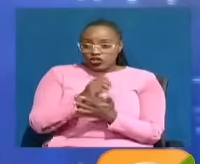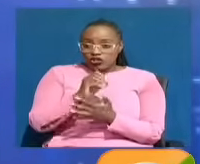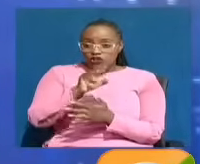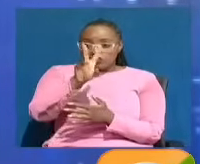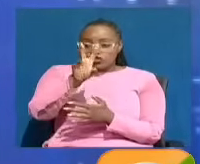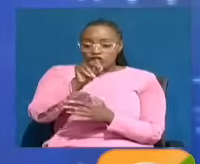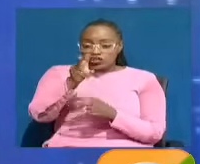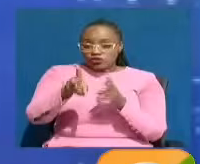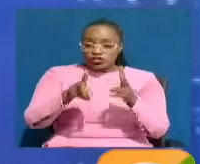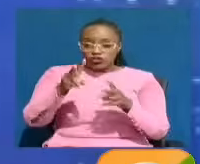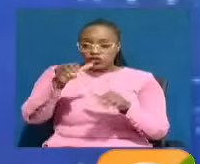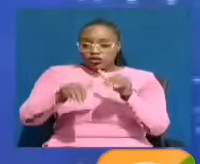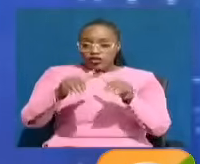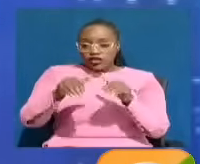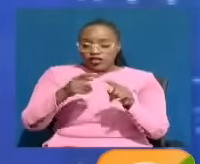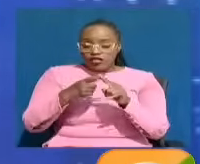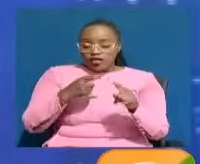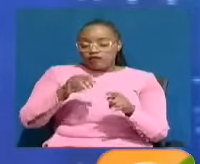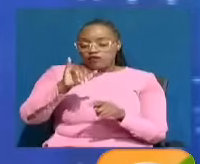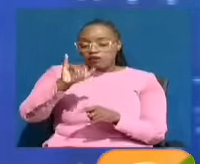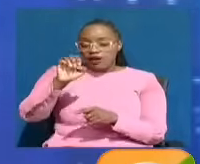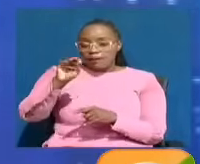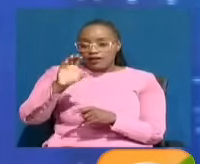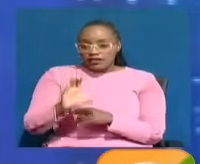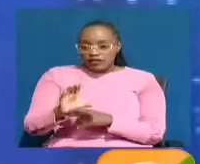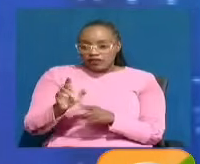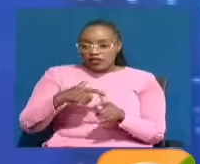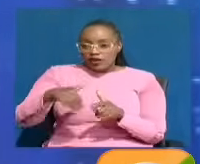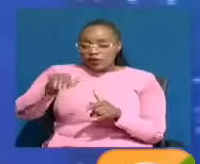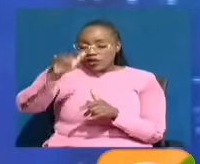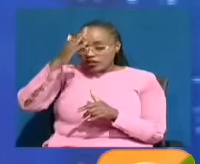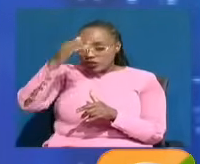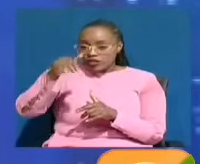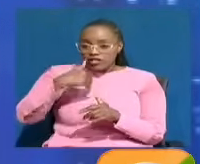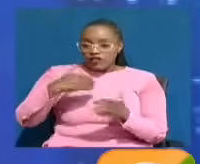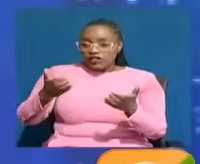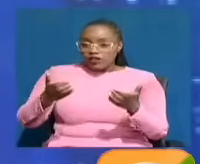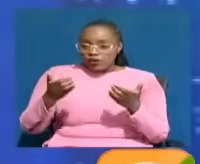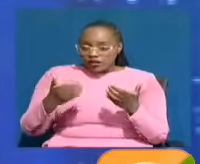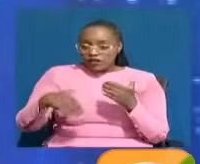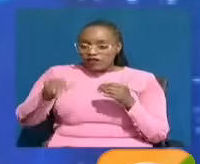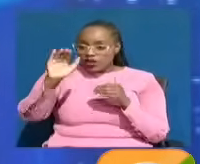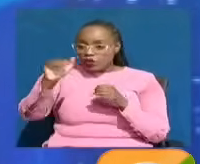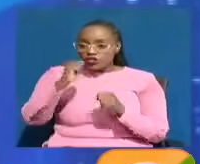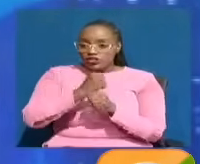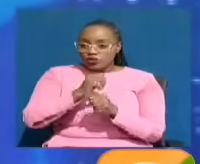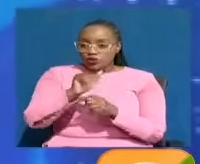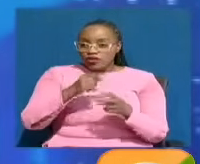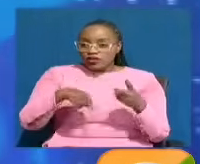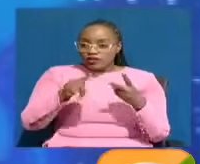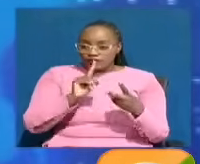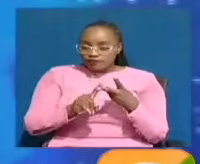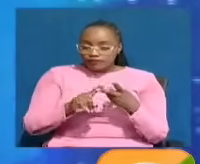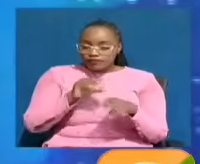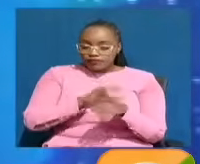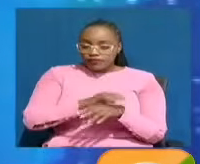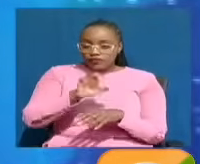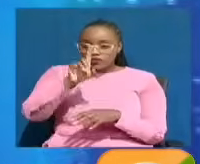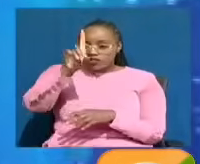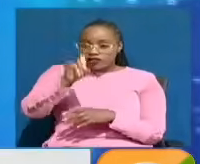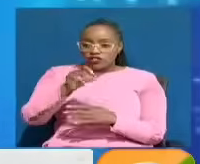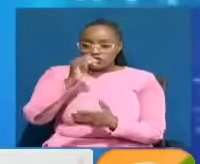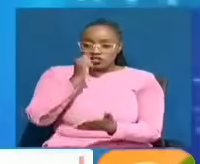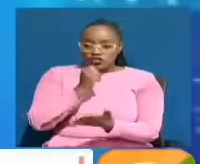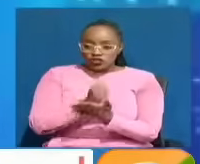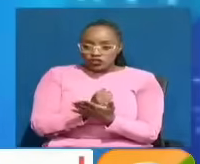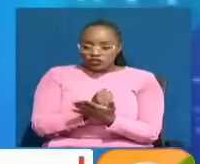2022 elections. We're going to get it from the IBC. We're going to ask them because they have been requested to do that. We're going to get it from the executive office, for